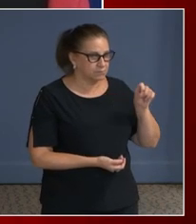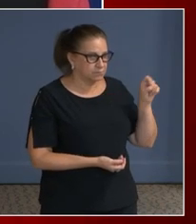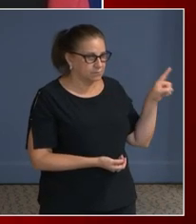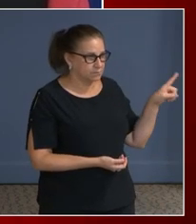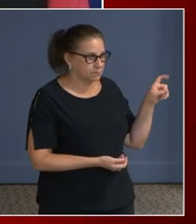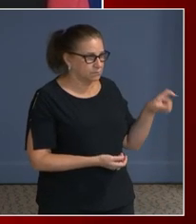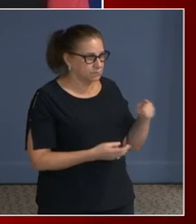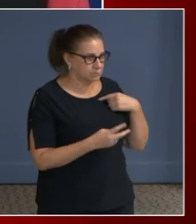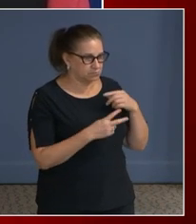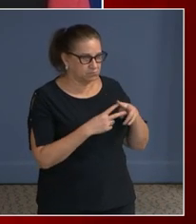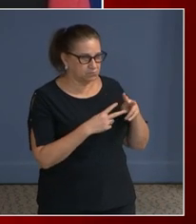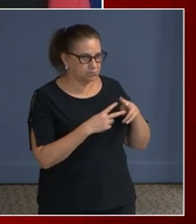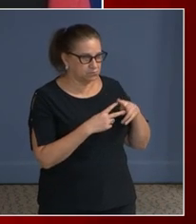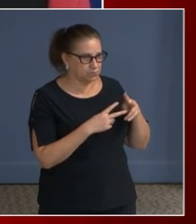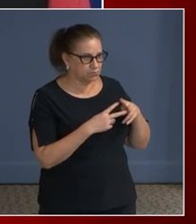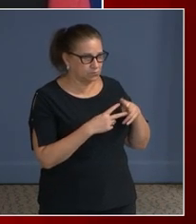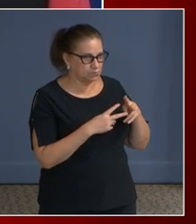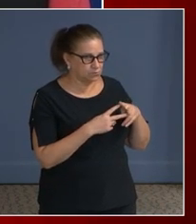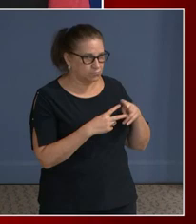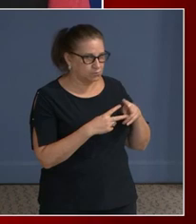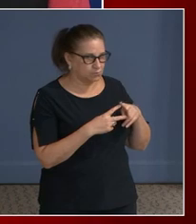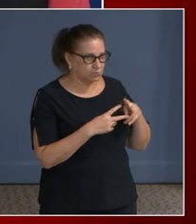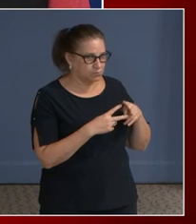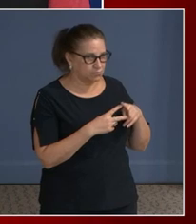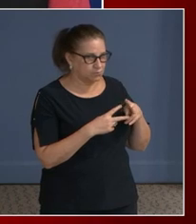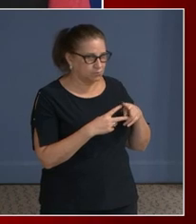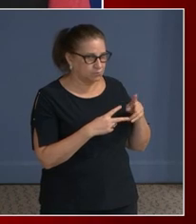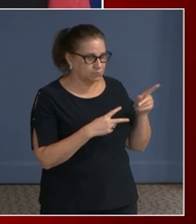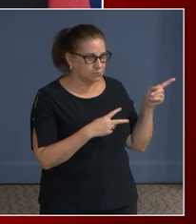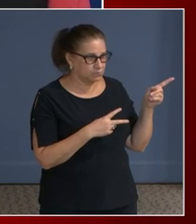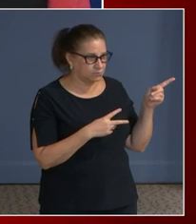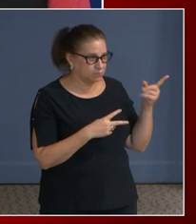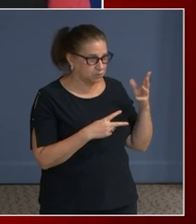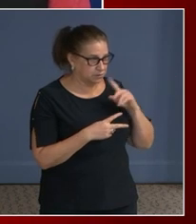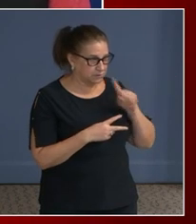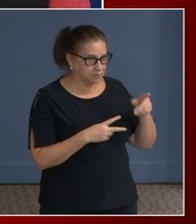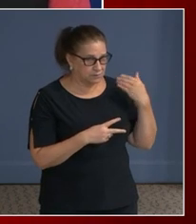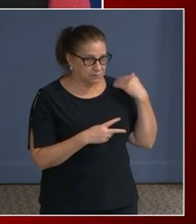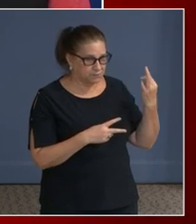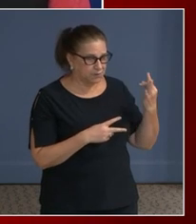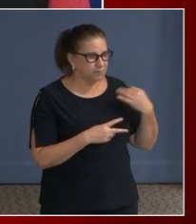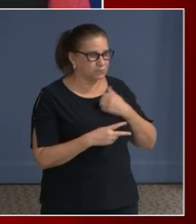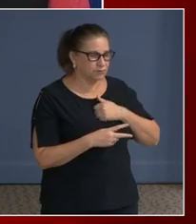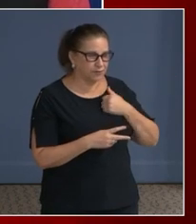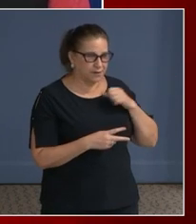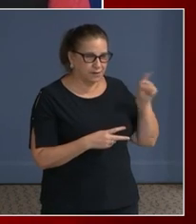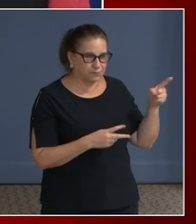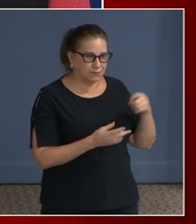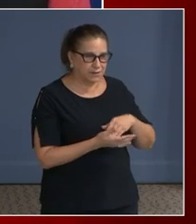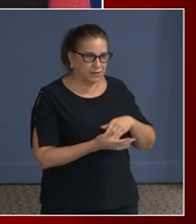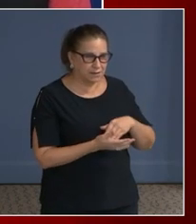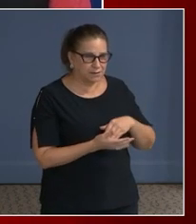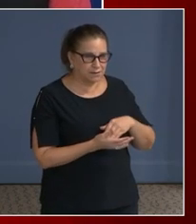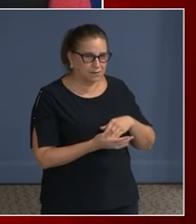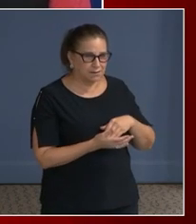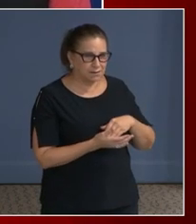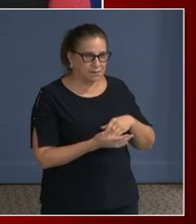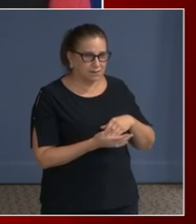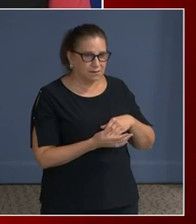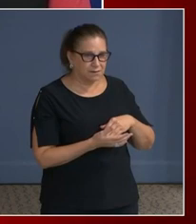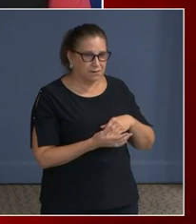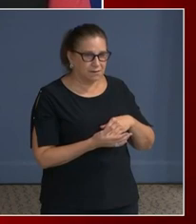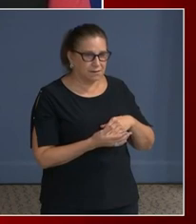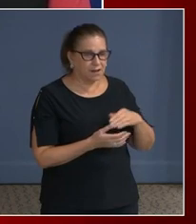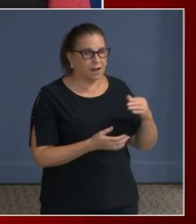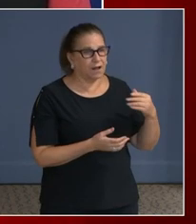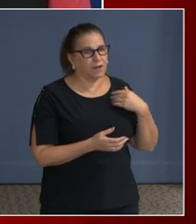and I apologize if you responded to this on Friday, but the ACLU added Chief Newsham to the suit, and there have